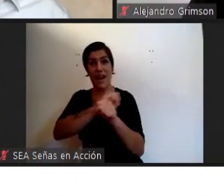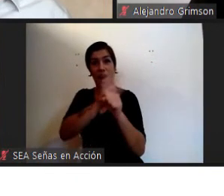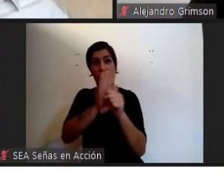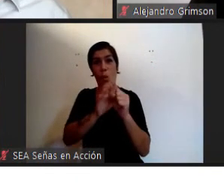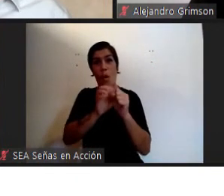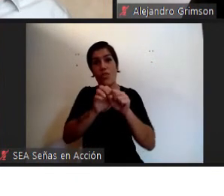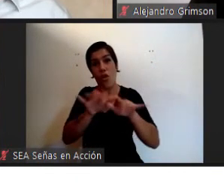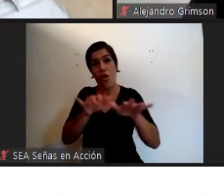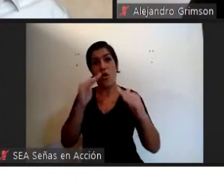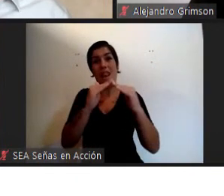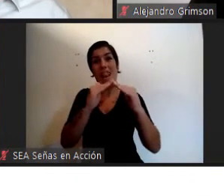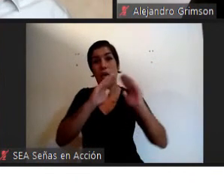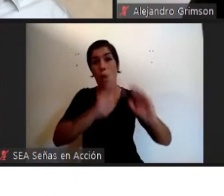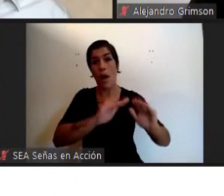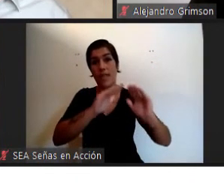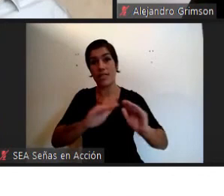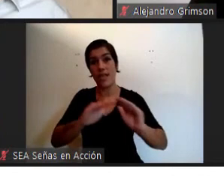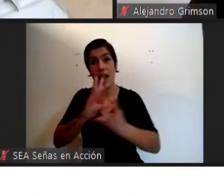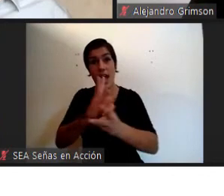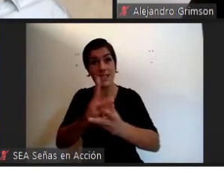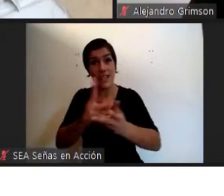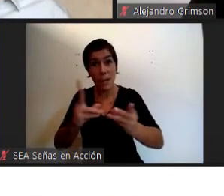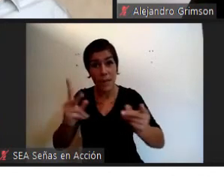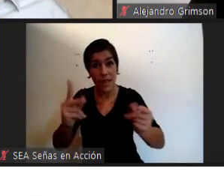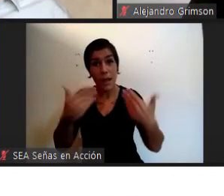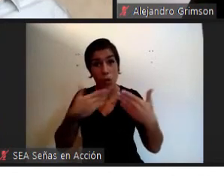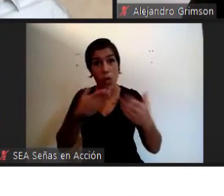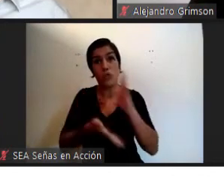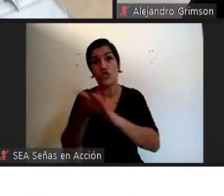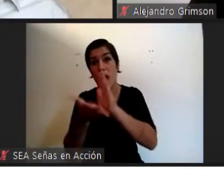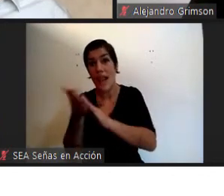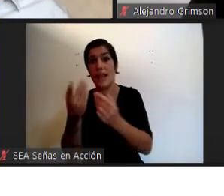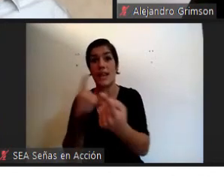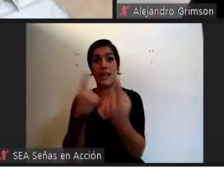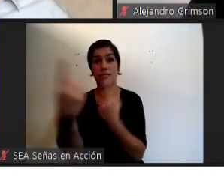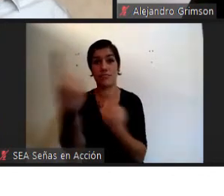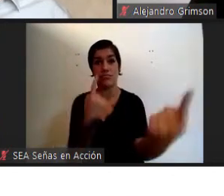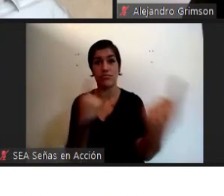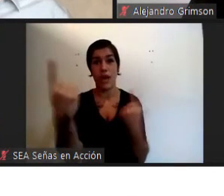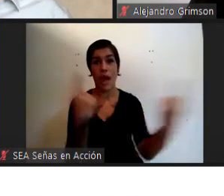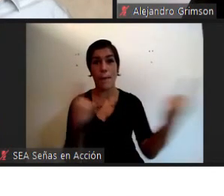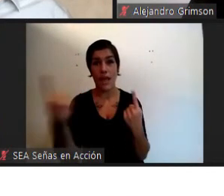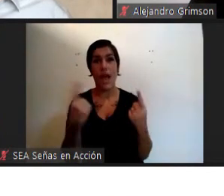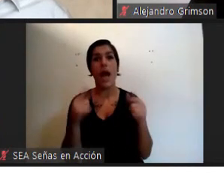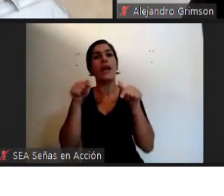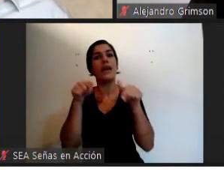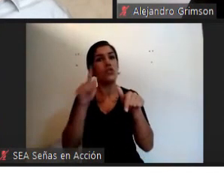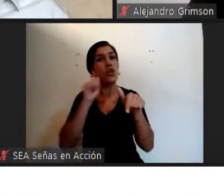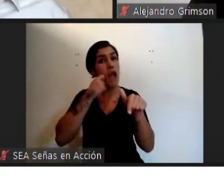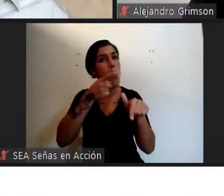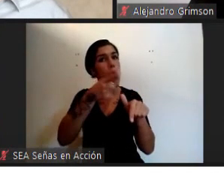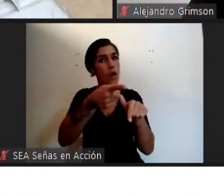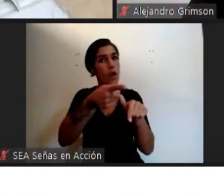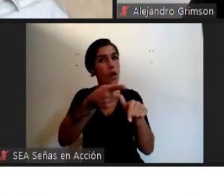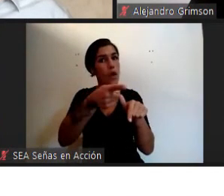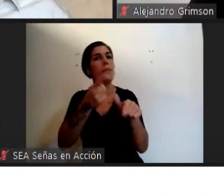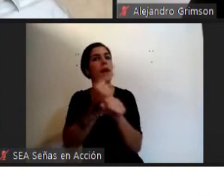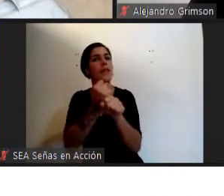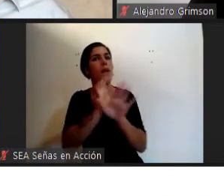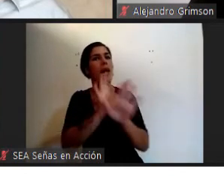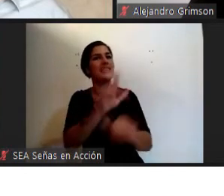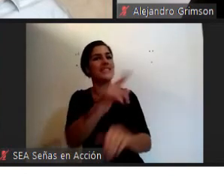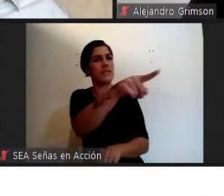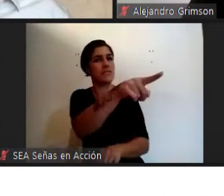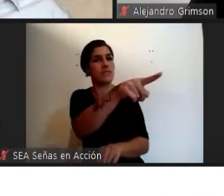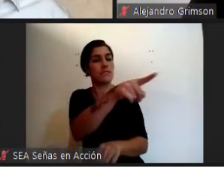as well become, after the quarantine is over, they can become producers of content that will help us